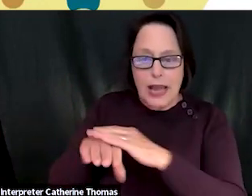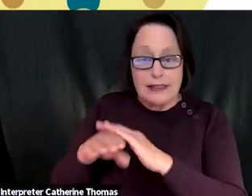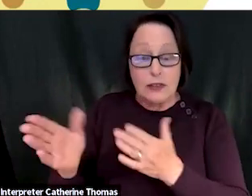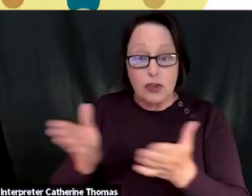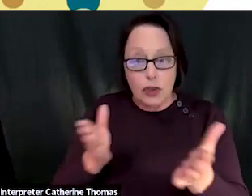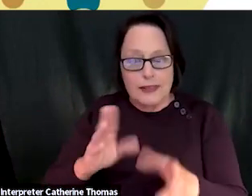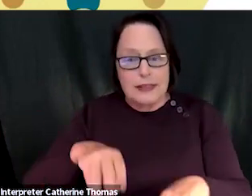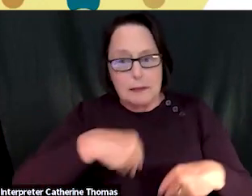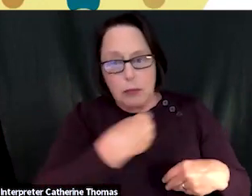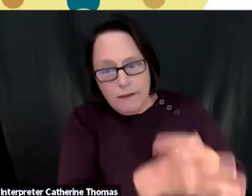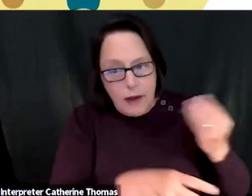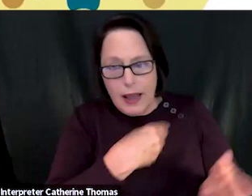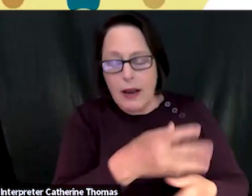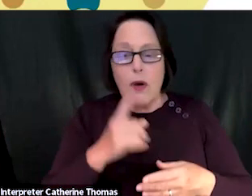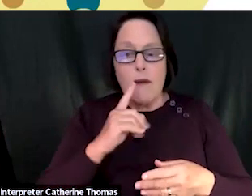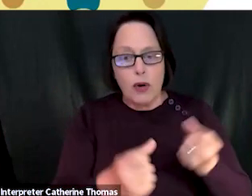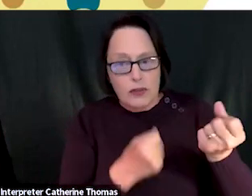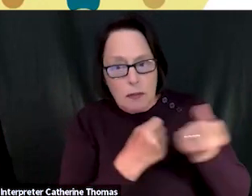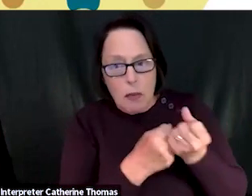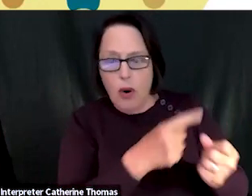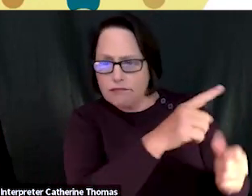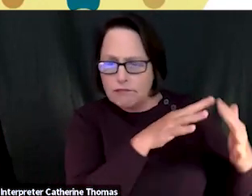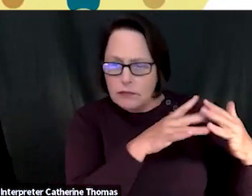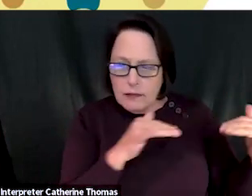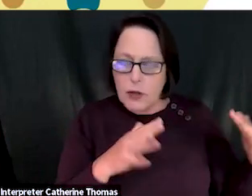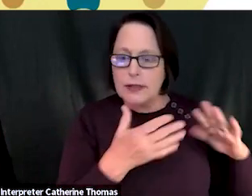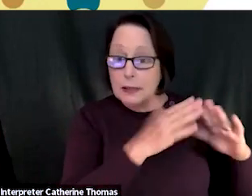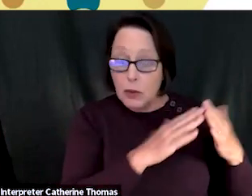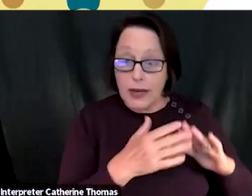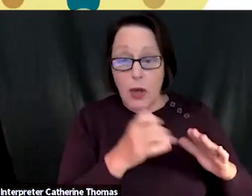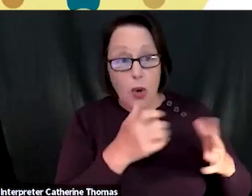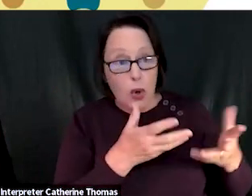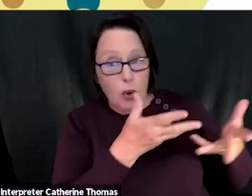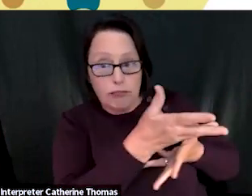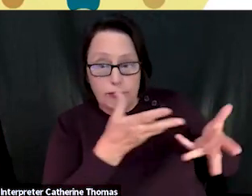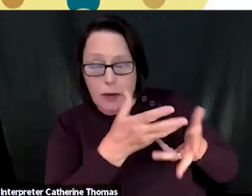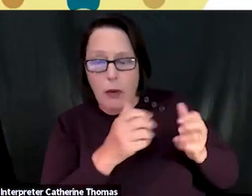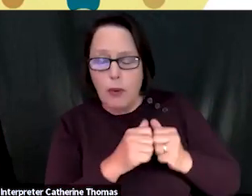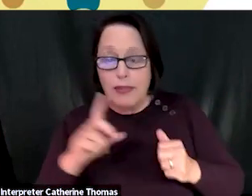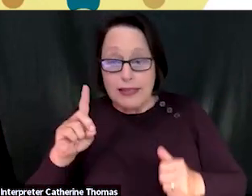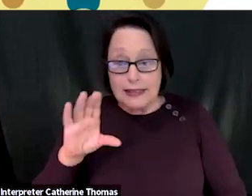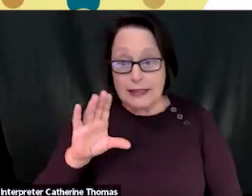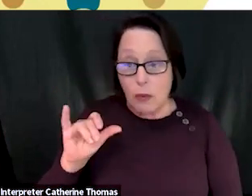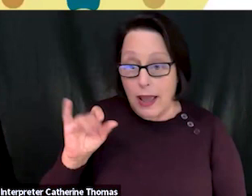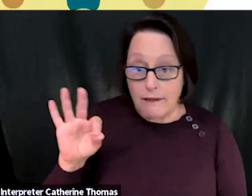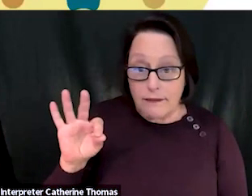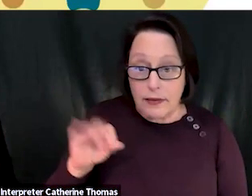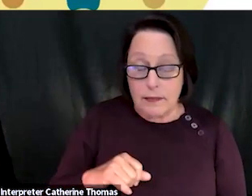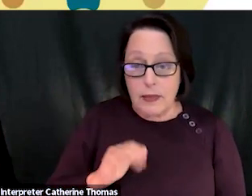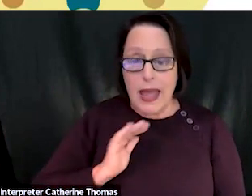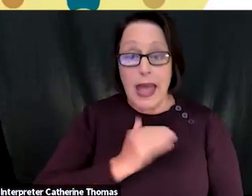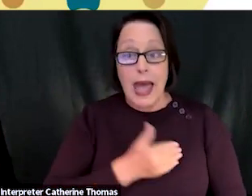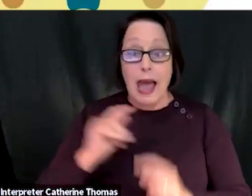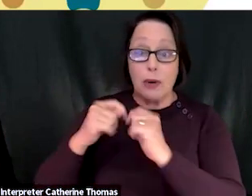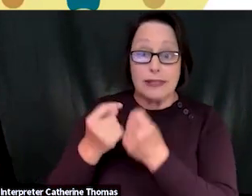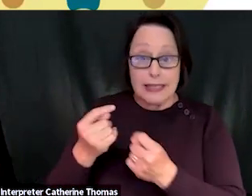to support our diverse communities that interact with DCYF. Our team will